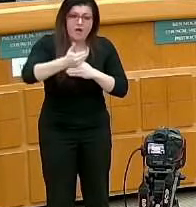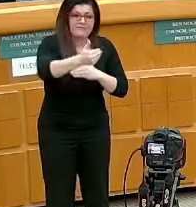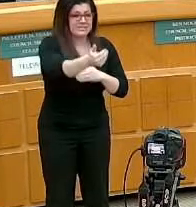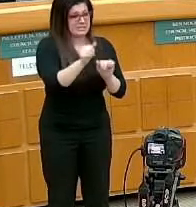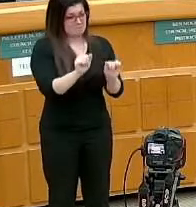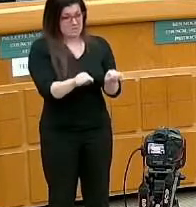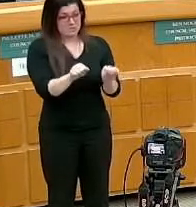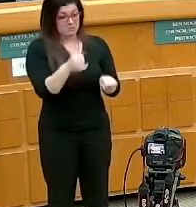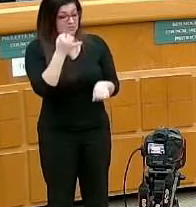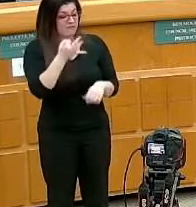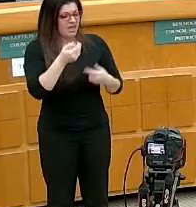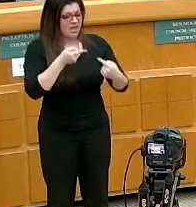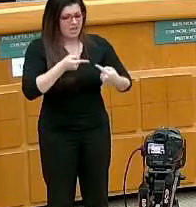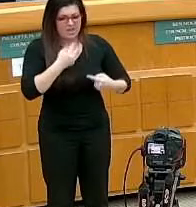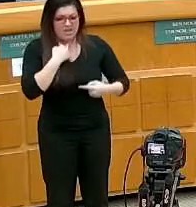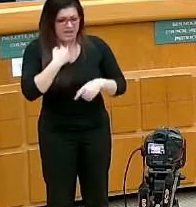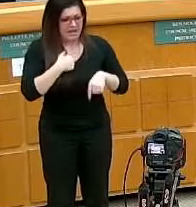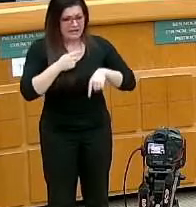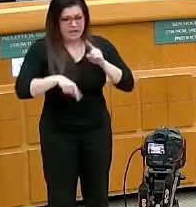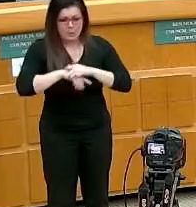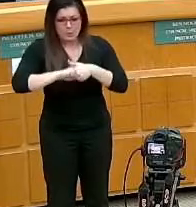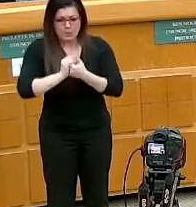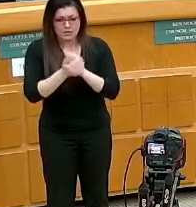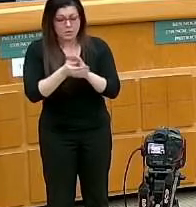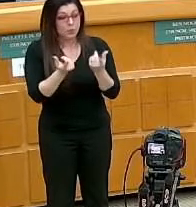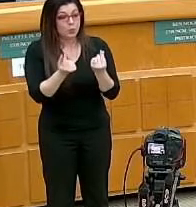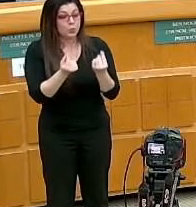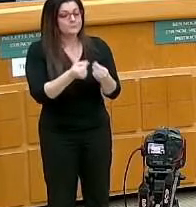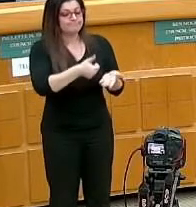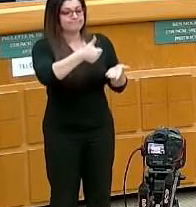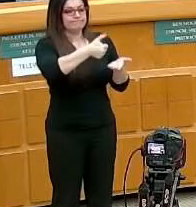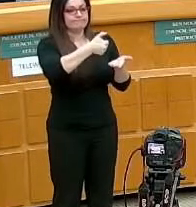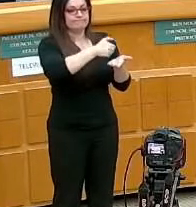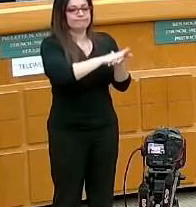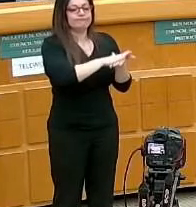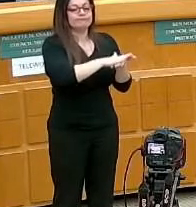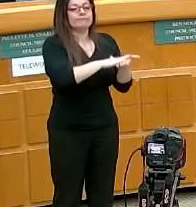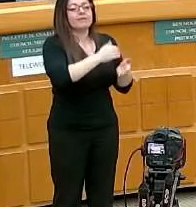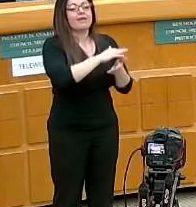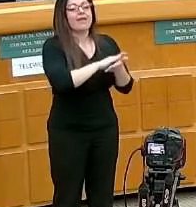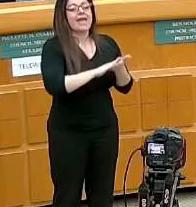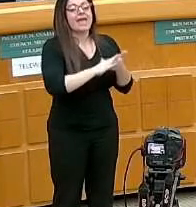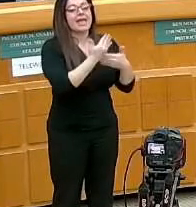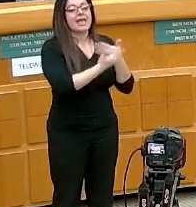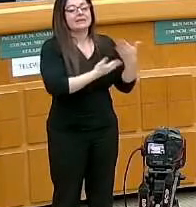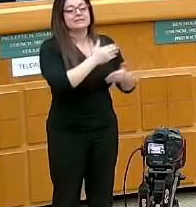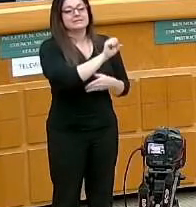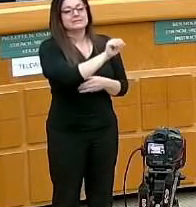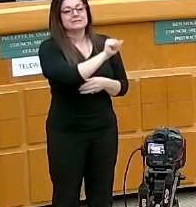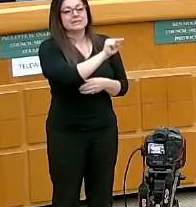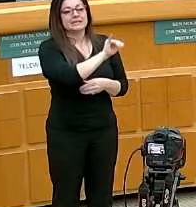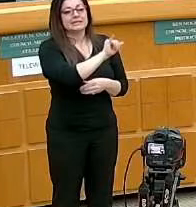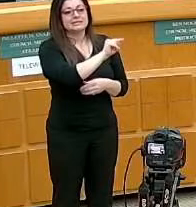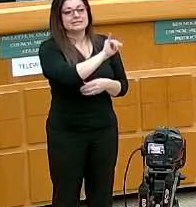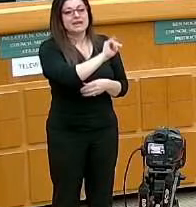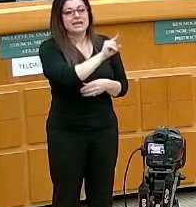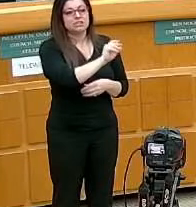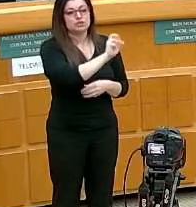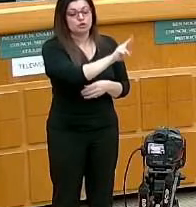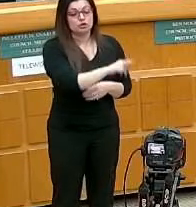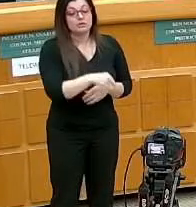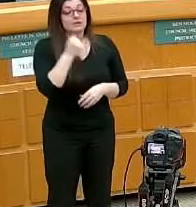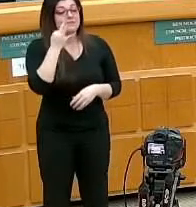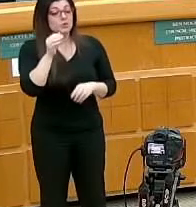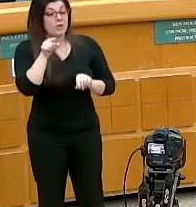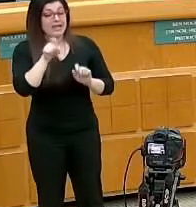hands is not an option at that time, use hand sanitizers. Sneeze and cough into a tissue. Avoid touching